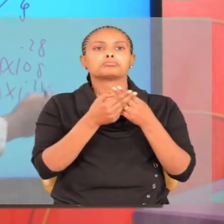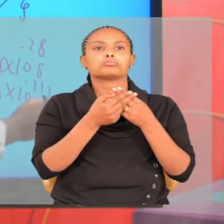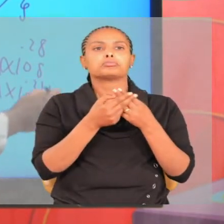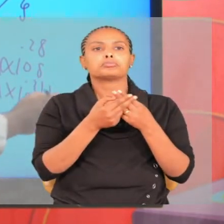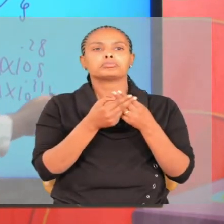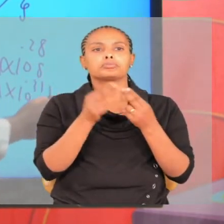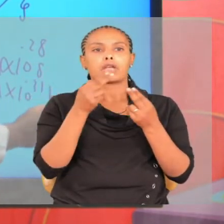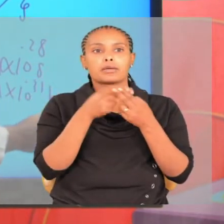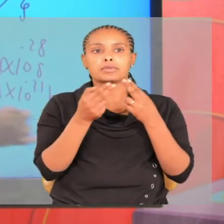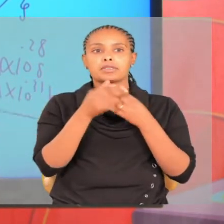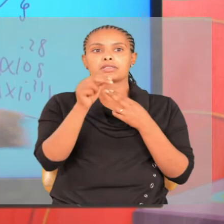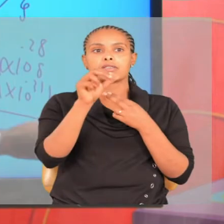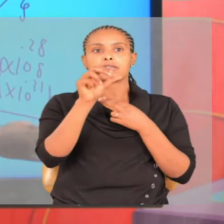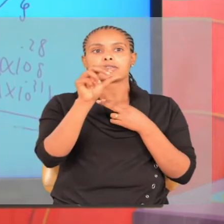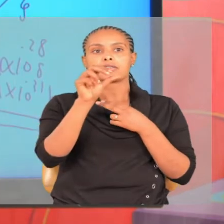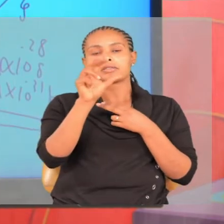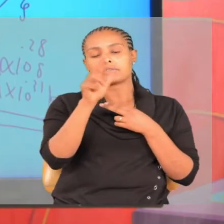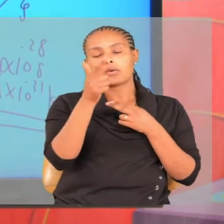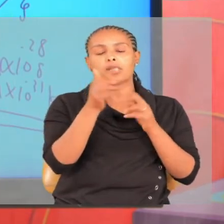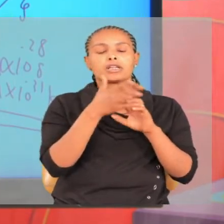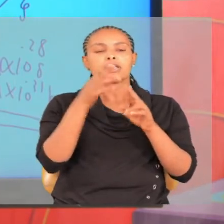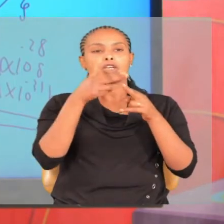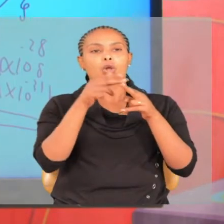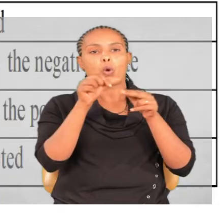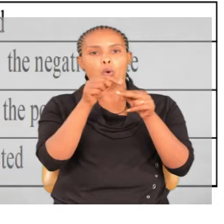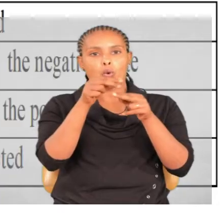41 kilogram.